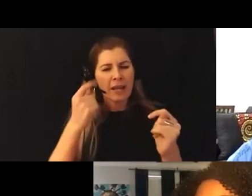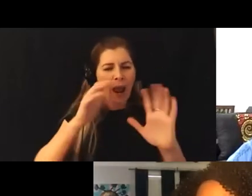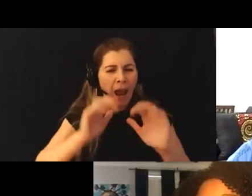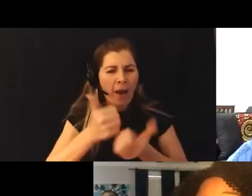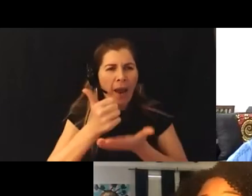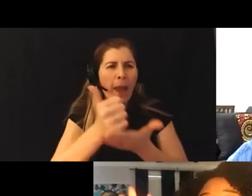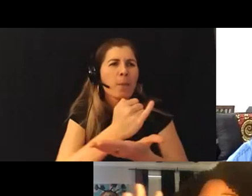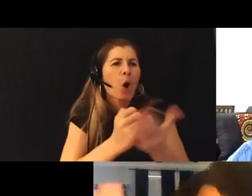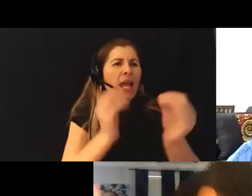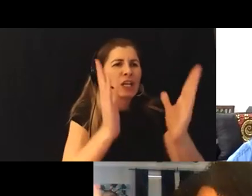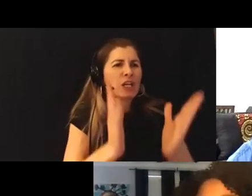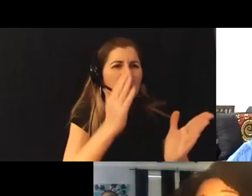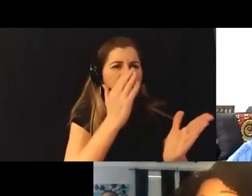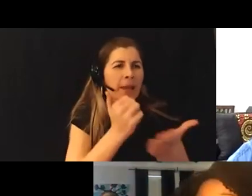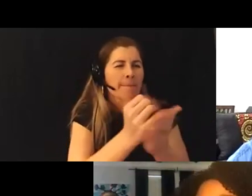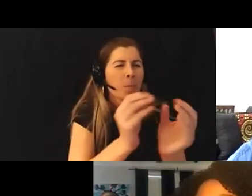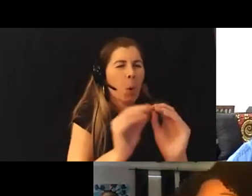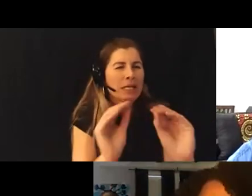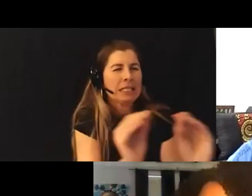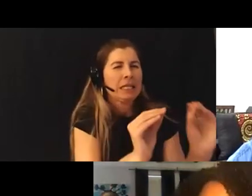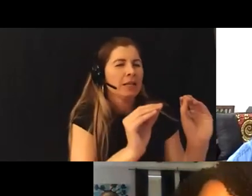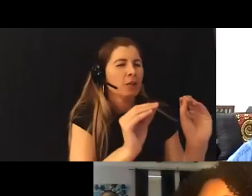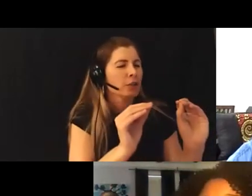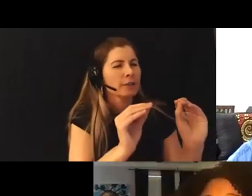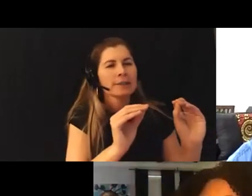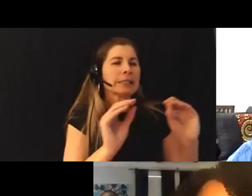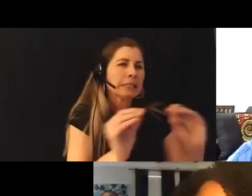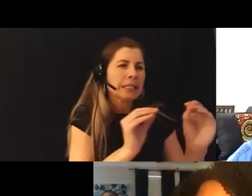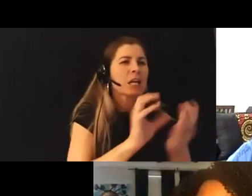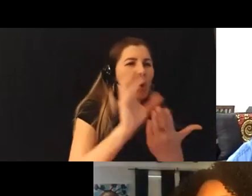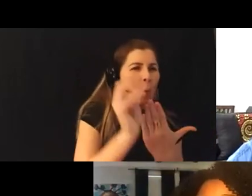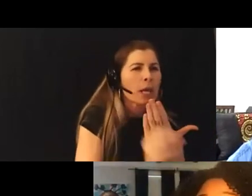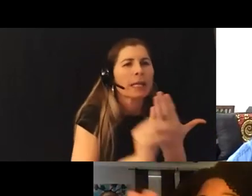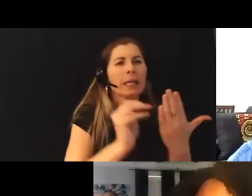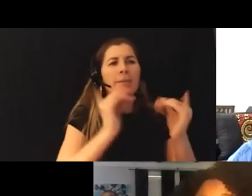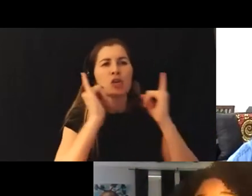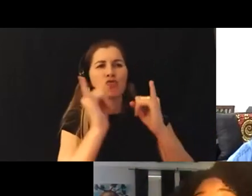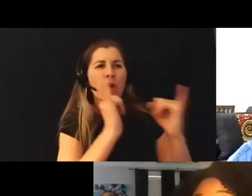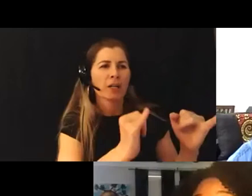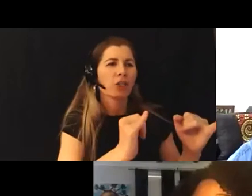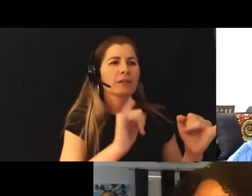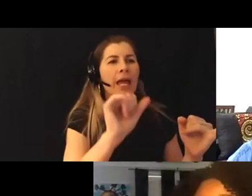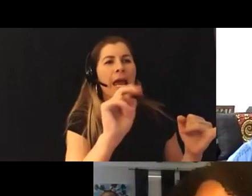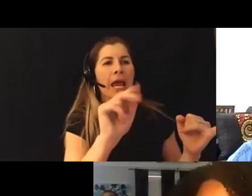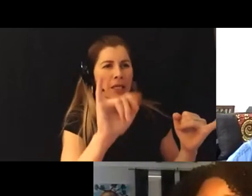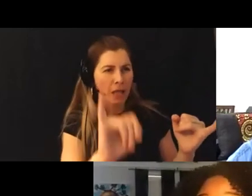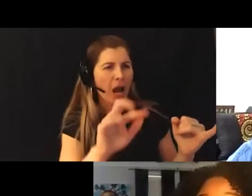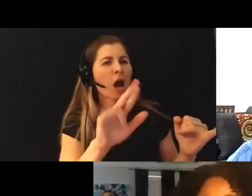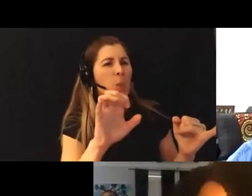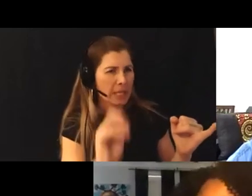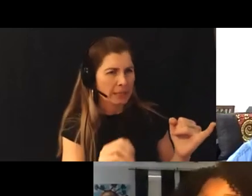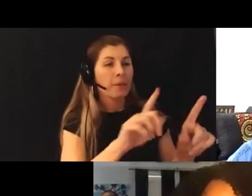arts educators to infuse anti-racism in their curriculum, in their instructional practices, and also to do some coalition building in